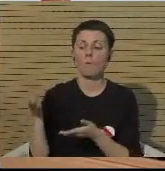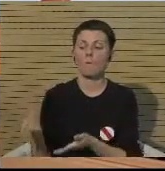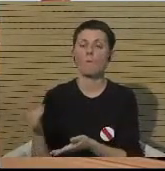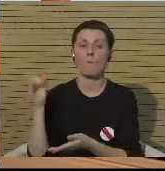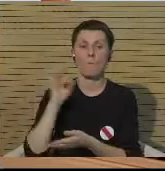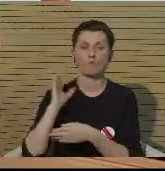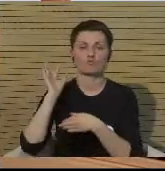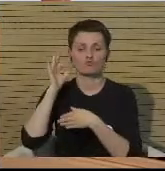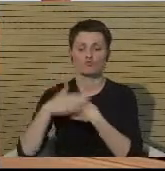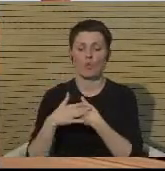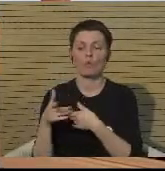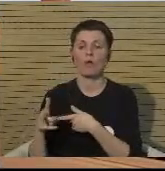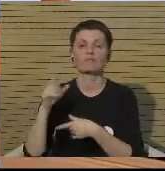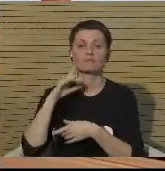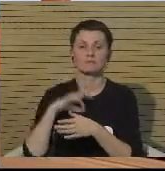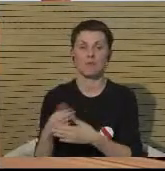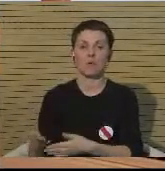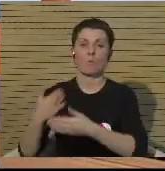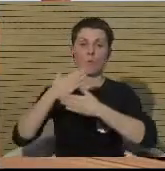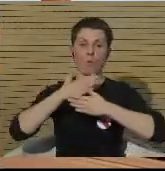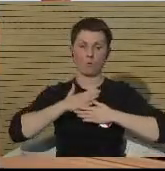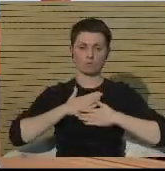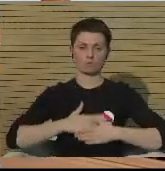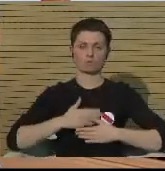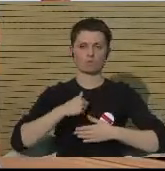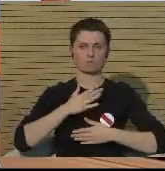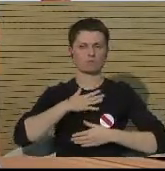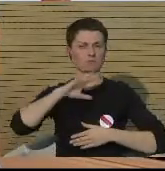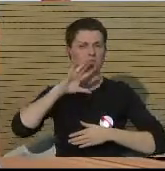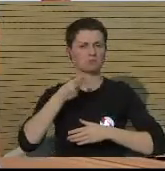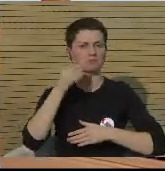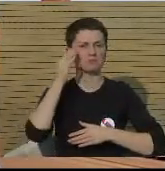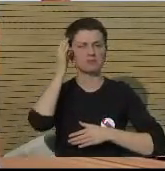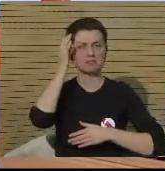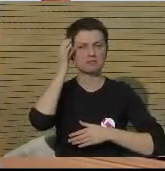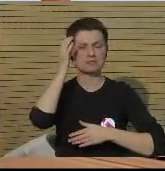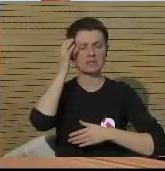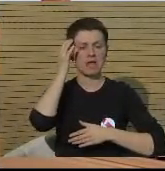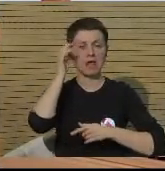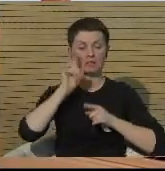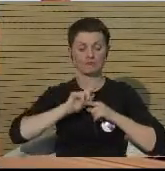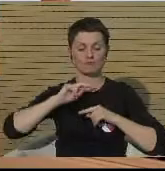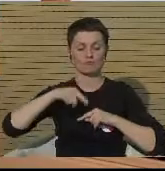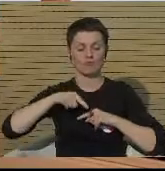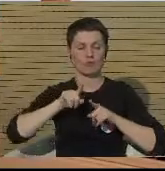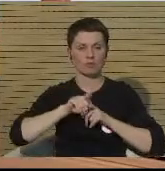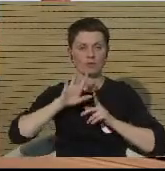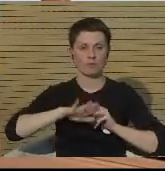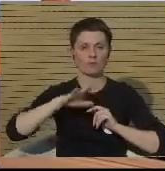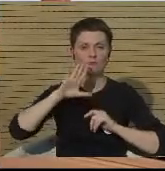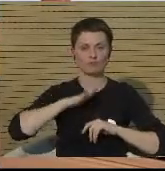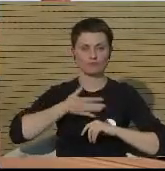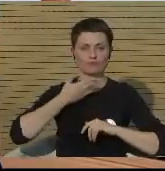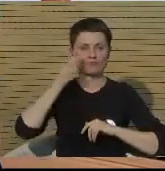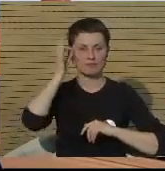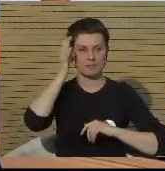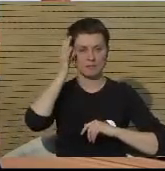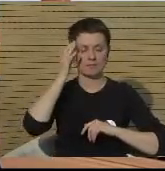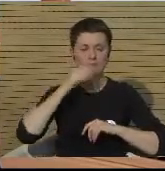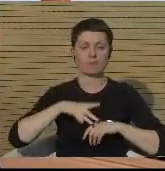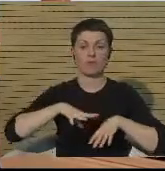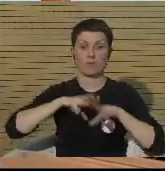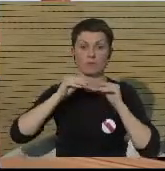Today, she put him on my chest. And I had a very strange dream. I mean, me and my